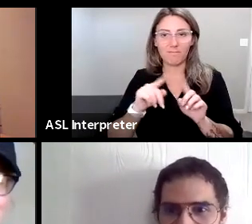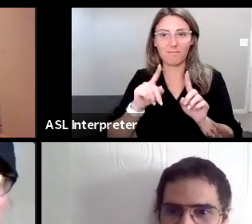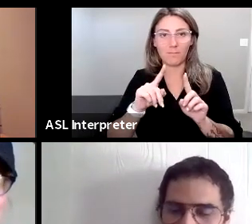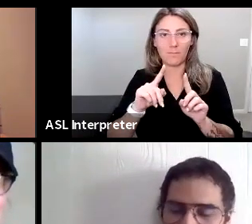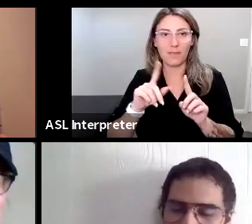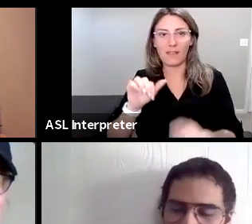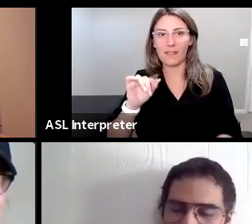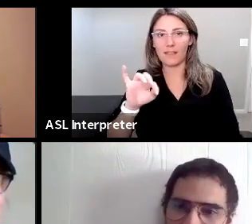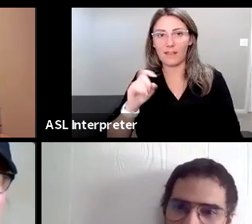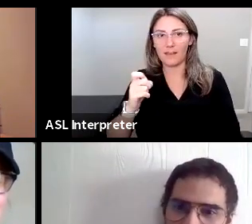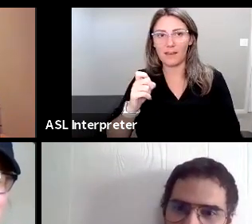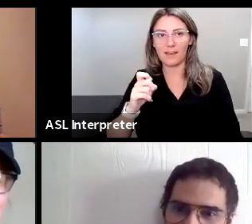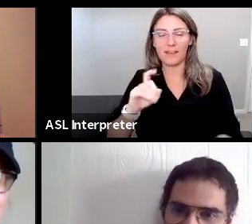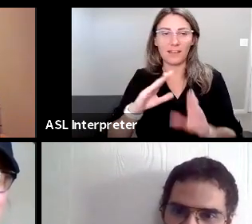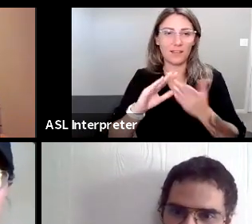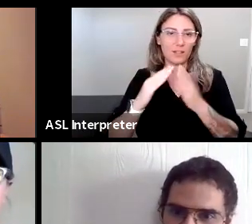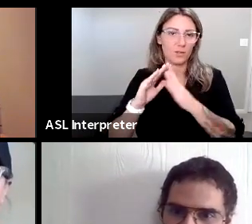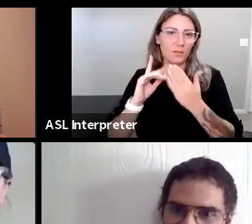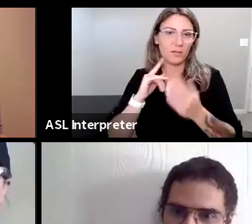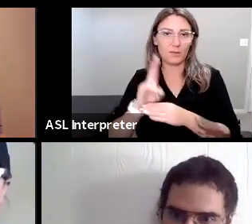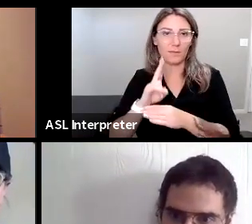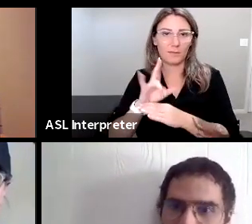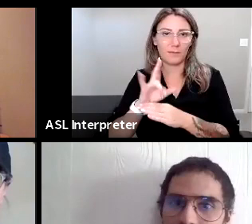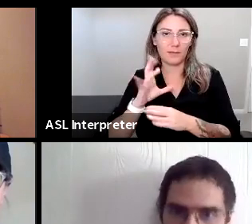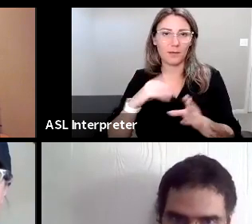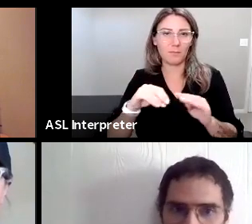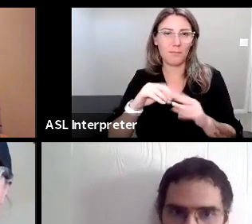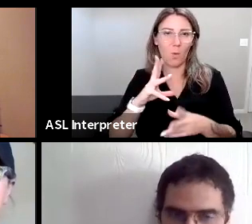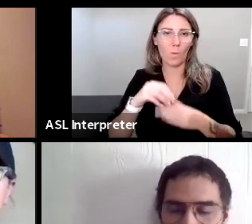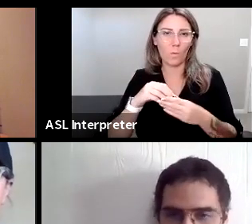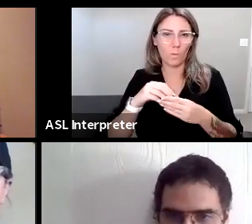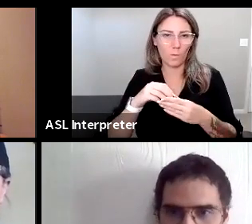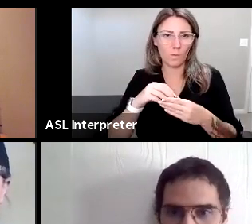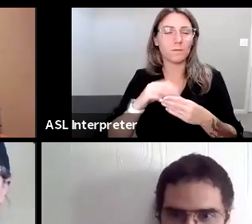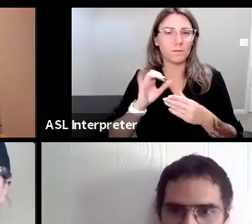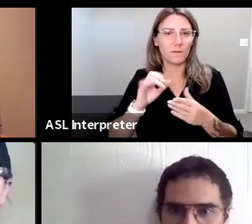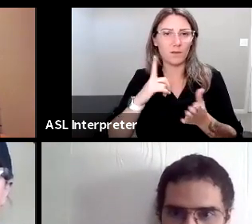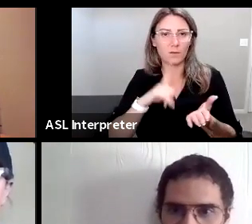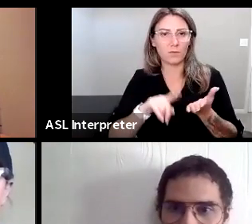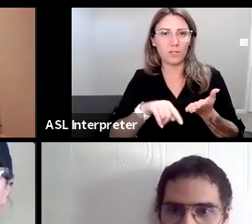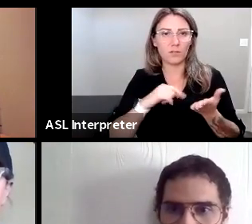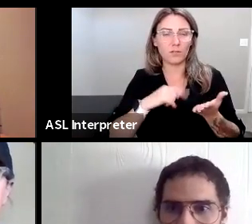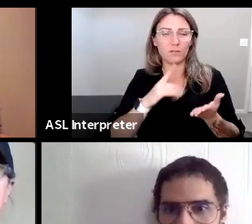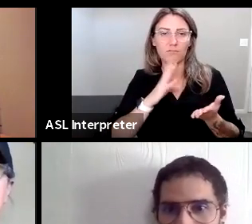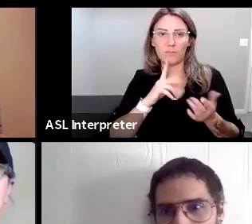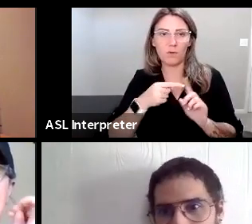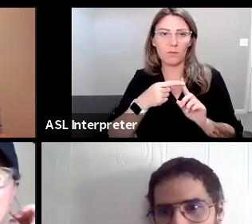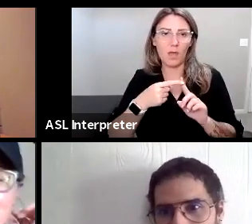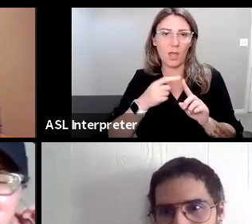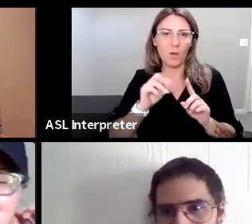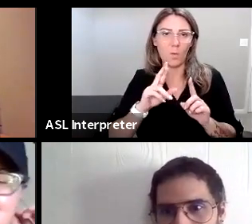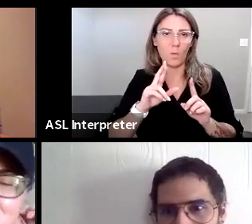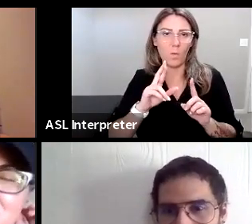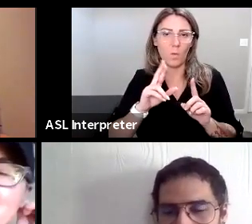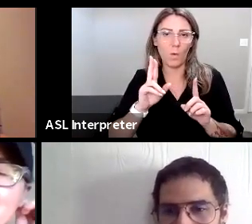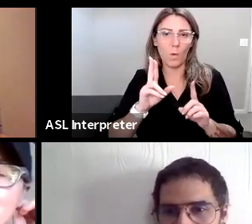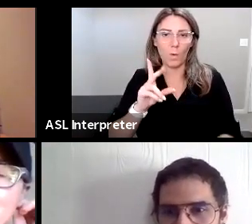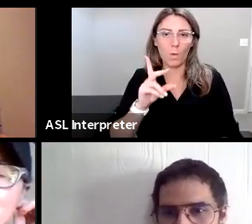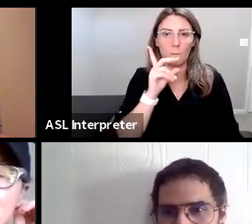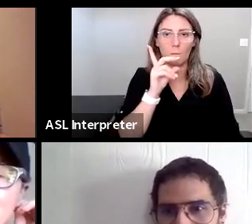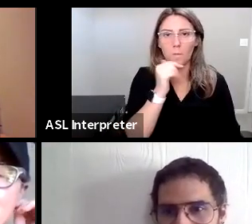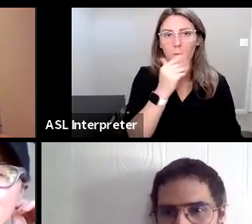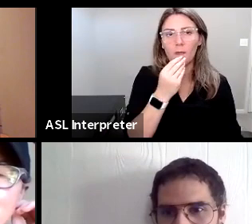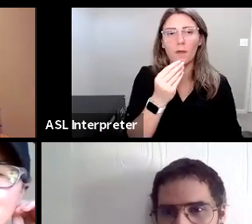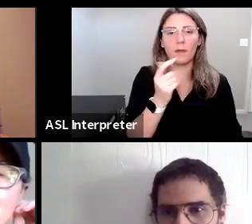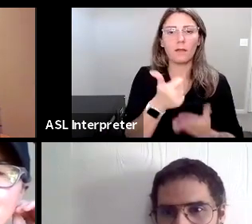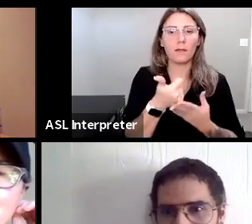Latinx community, I go ahead and use that to be more inclusive of the research that I'm talking about, or so it